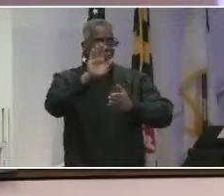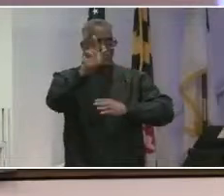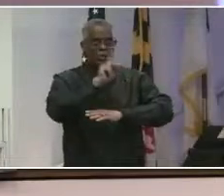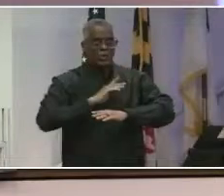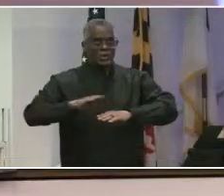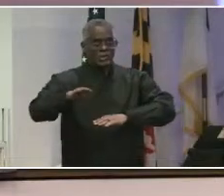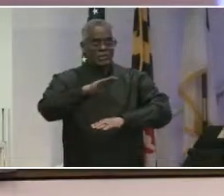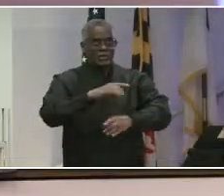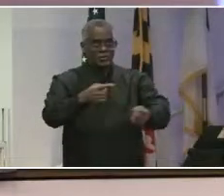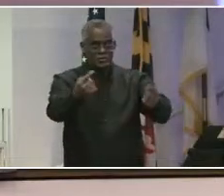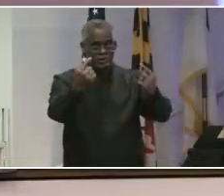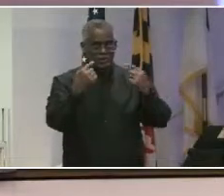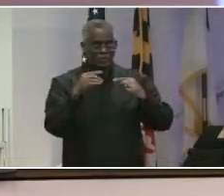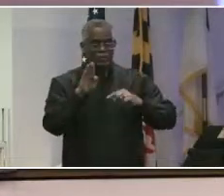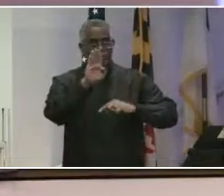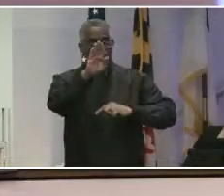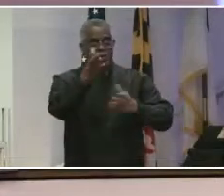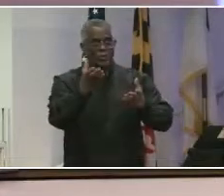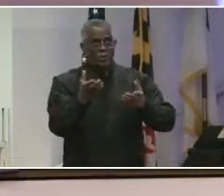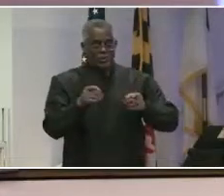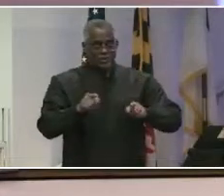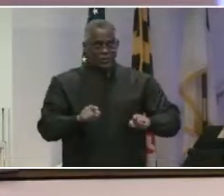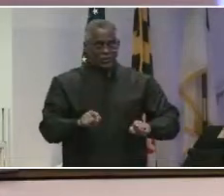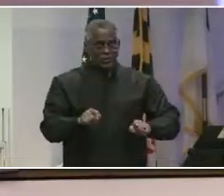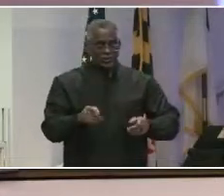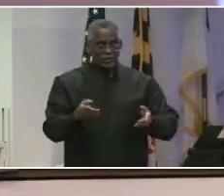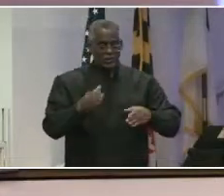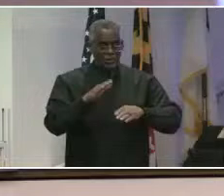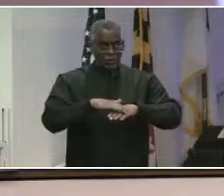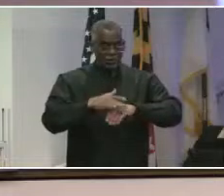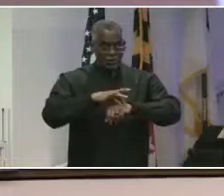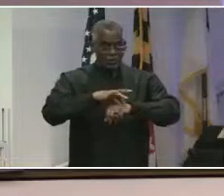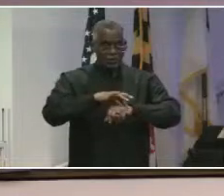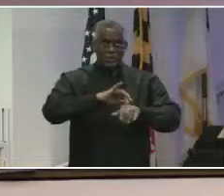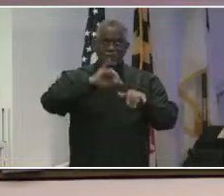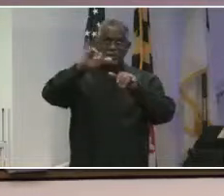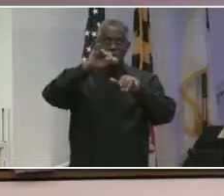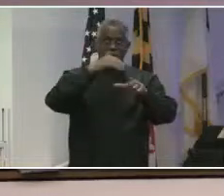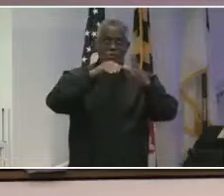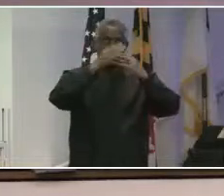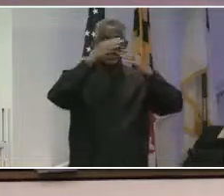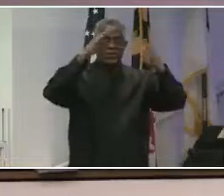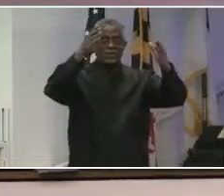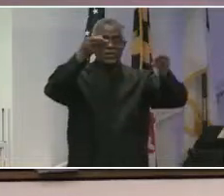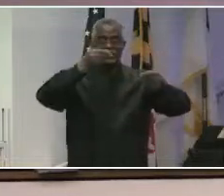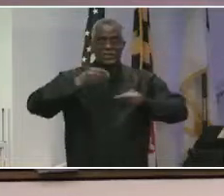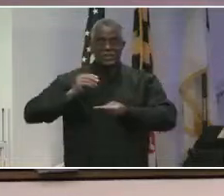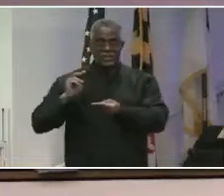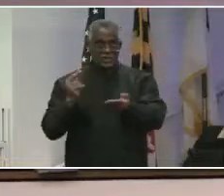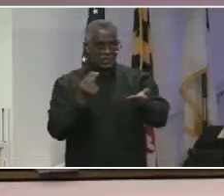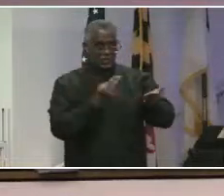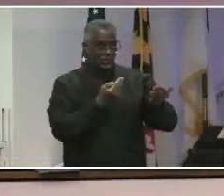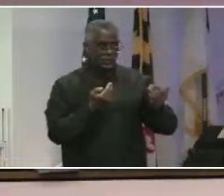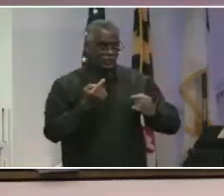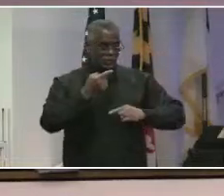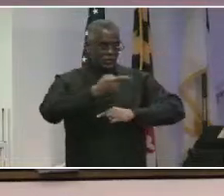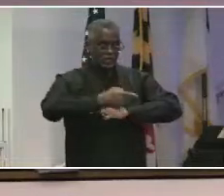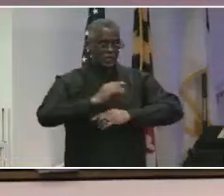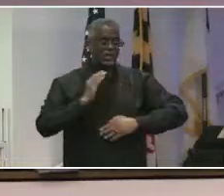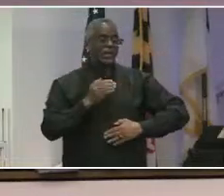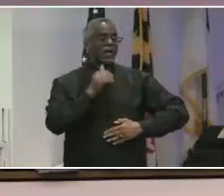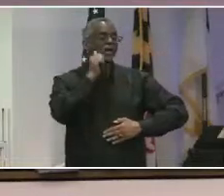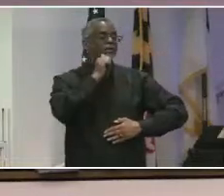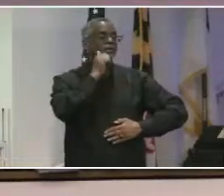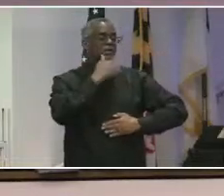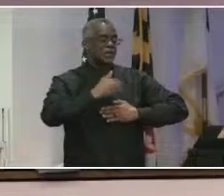Thy kingdom come, thy will be done on earth as it is in heaven. Give us this day our